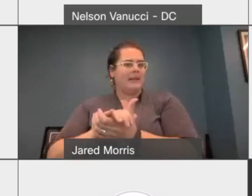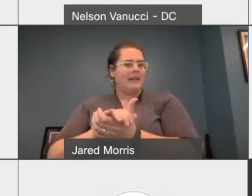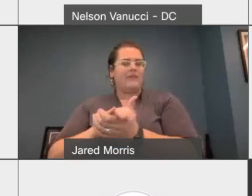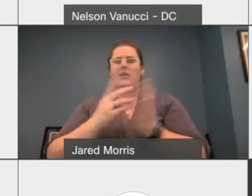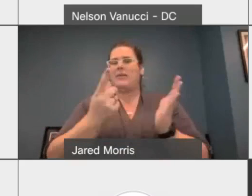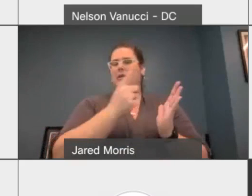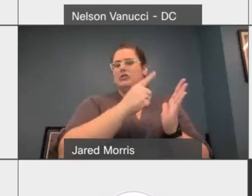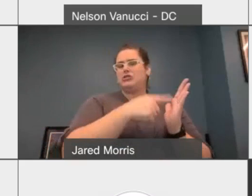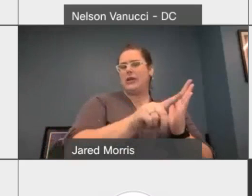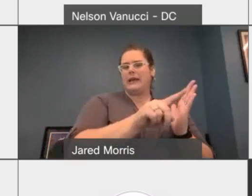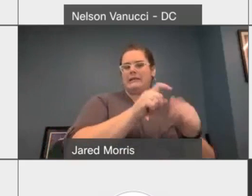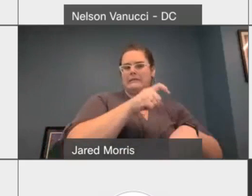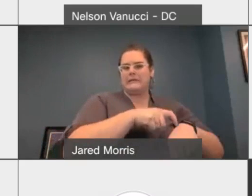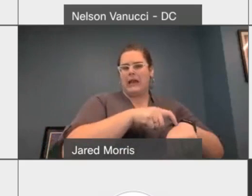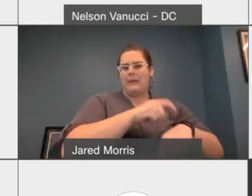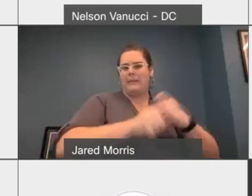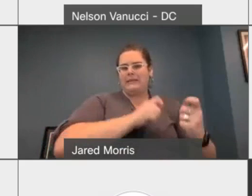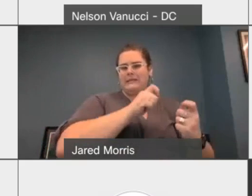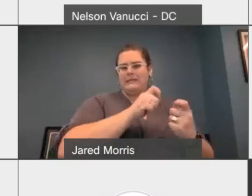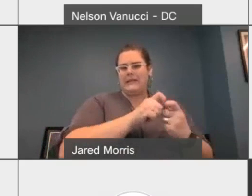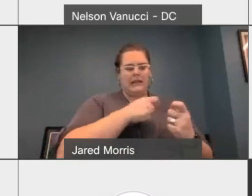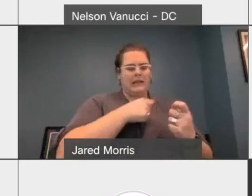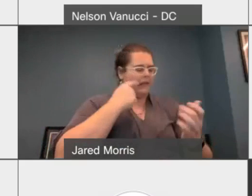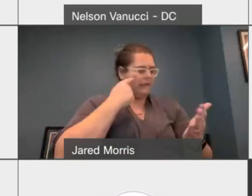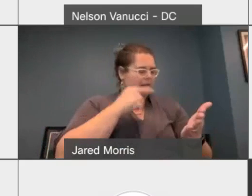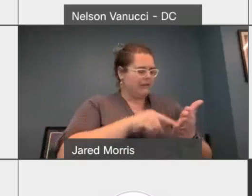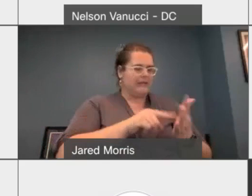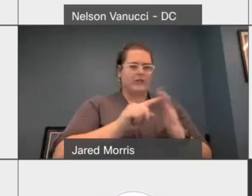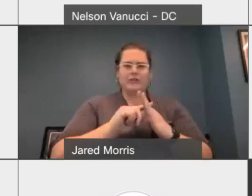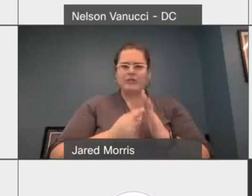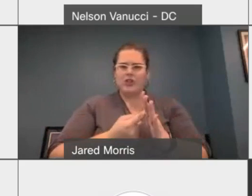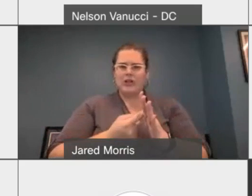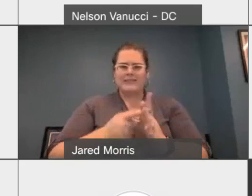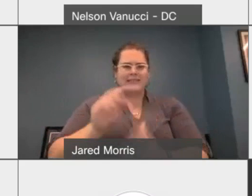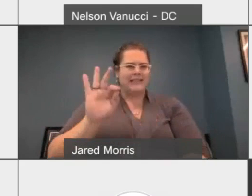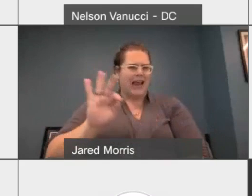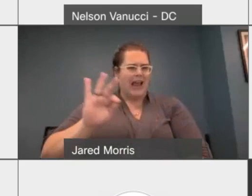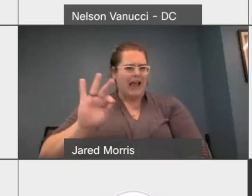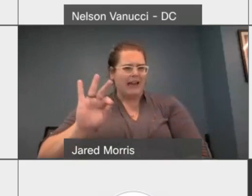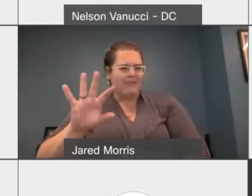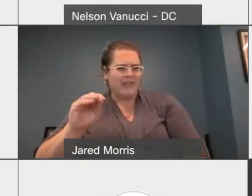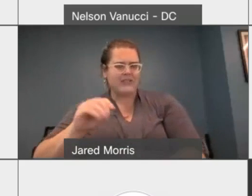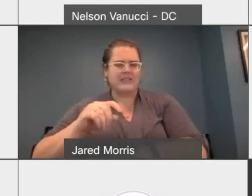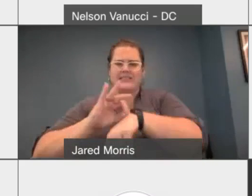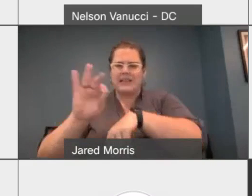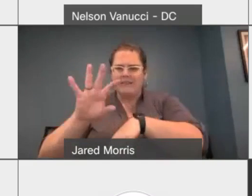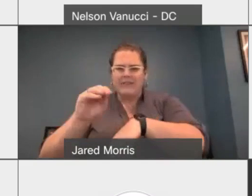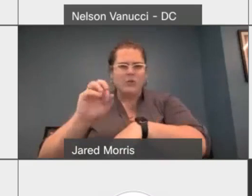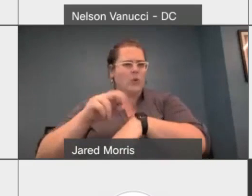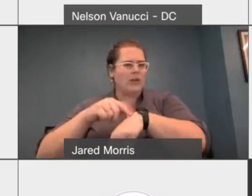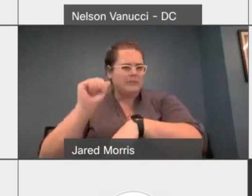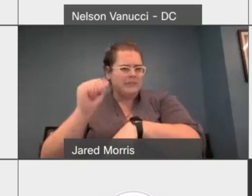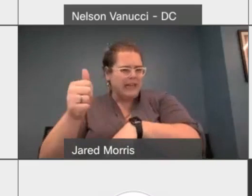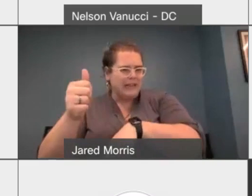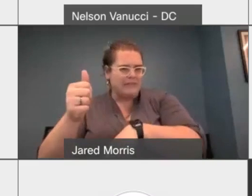you the exact time. I think it starts at 10 of 10, or is it 10? I'll tell you in a second.